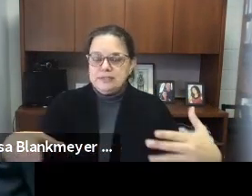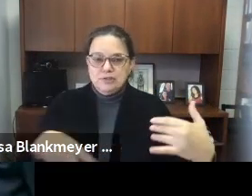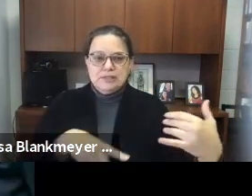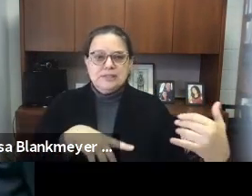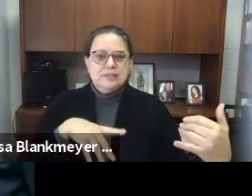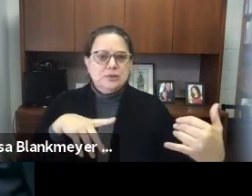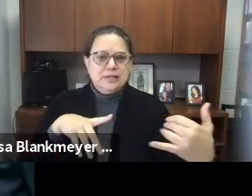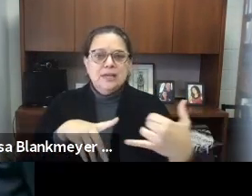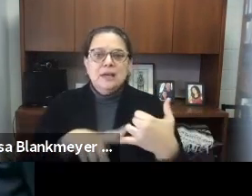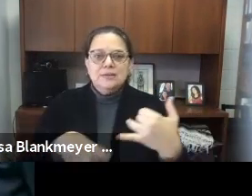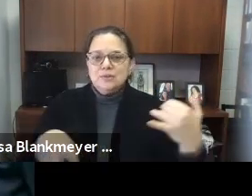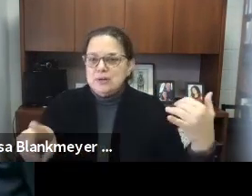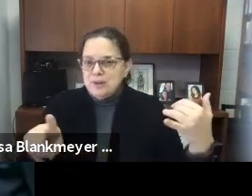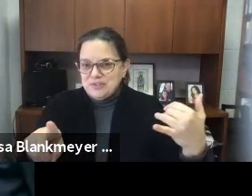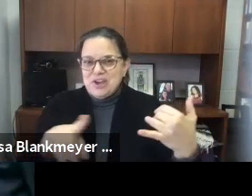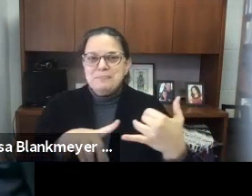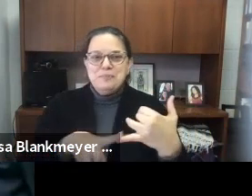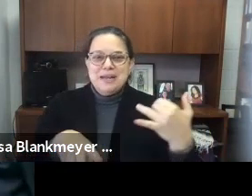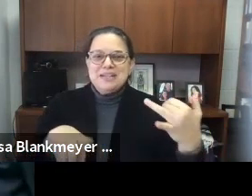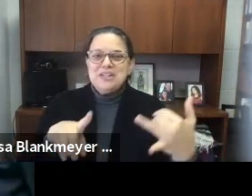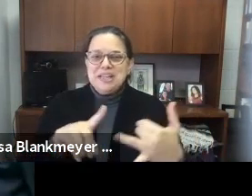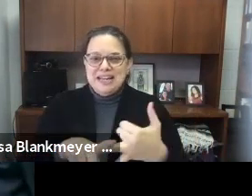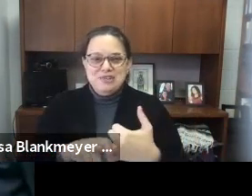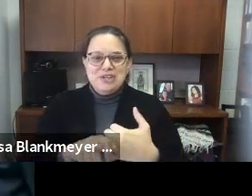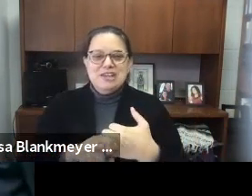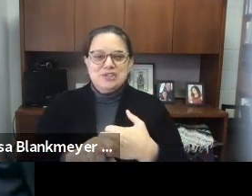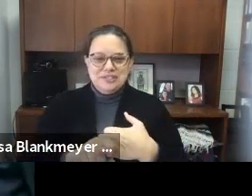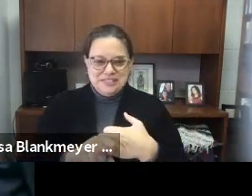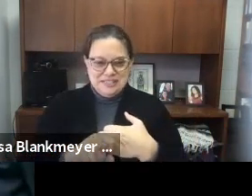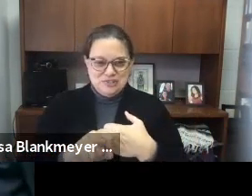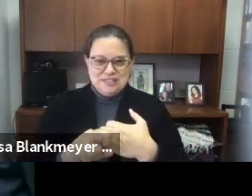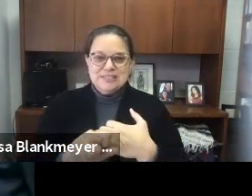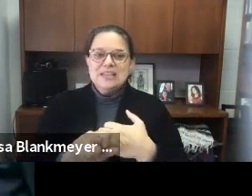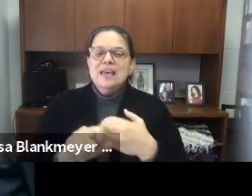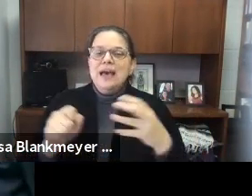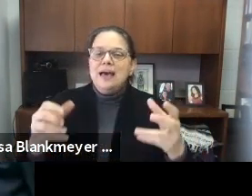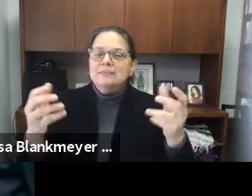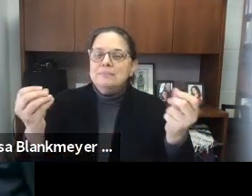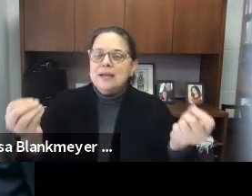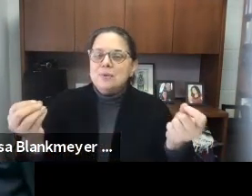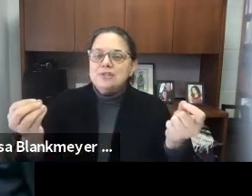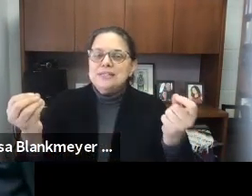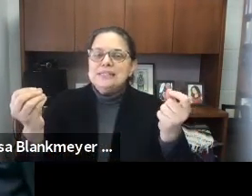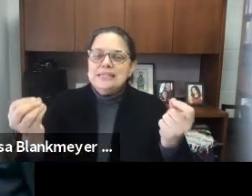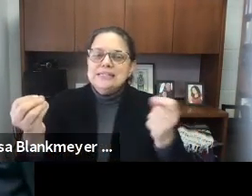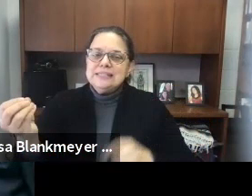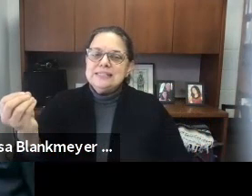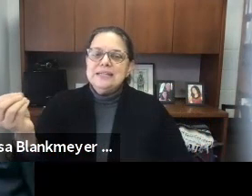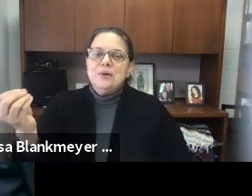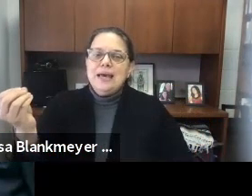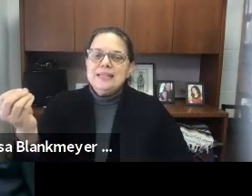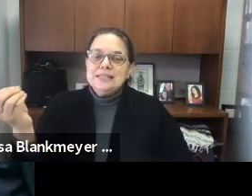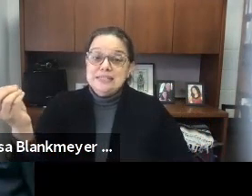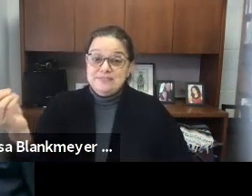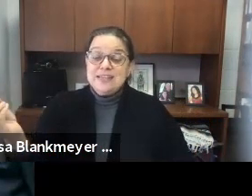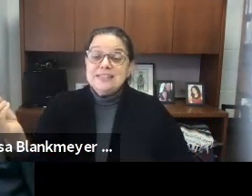rearing decisions, including, sorry about the typo, medical and educational decisions. And my question is this